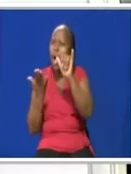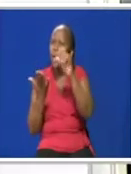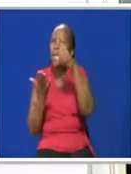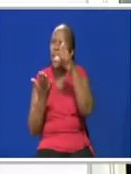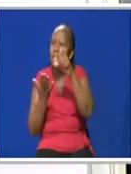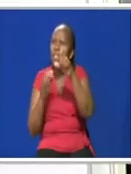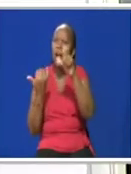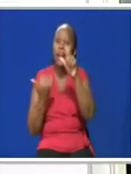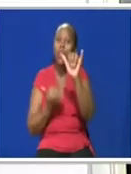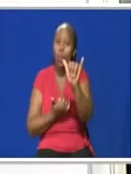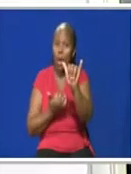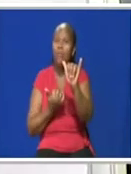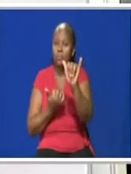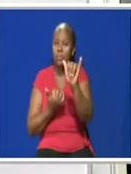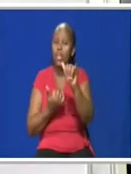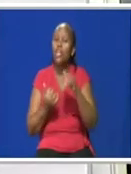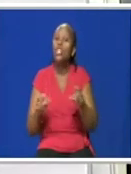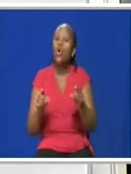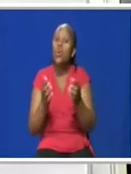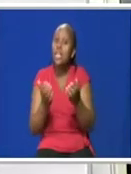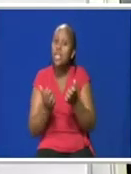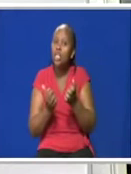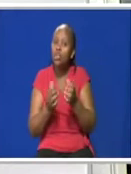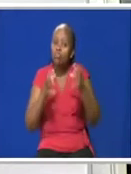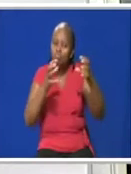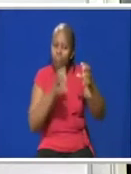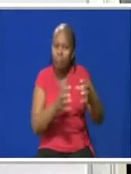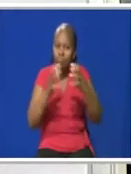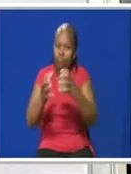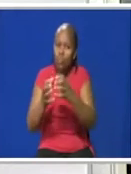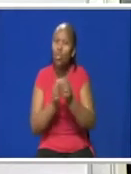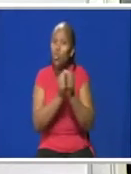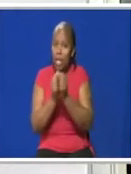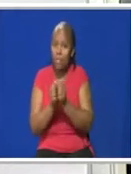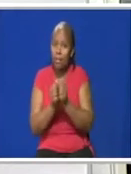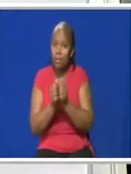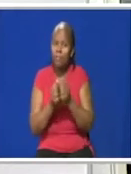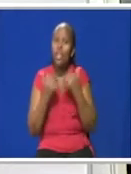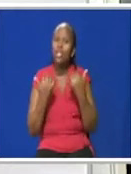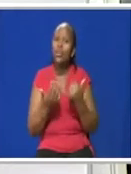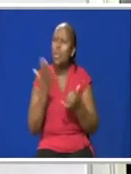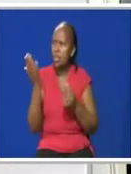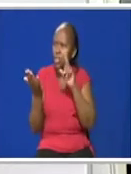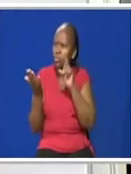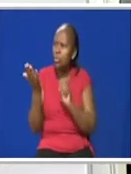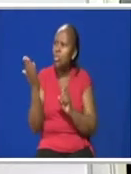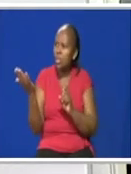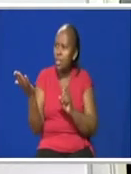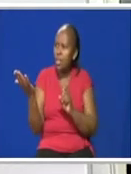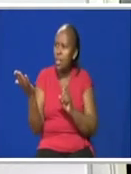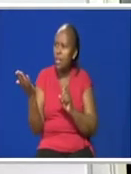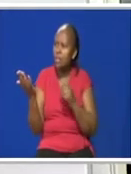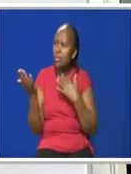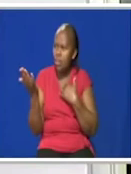a y. We need to put them together. Therefore, in this one, I